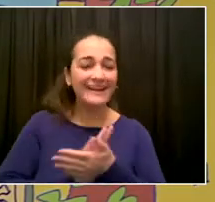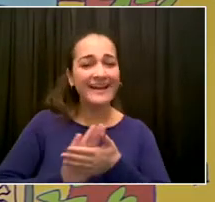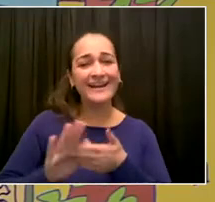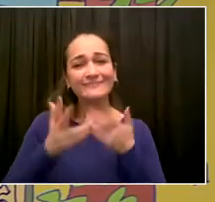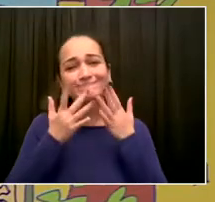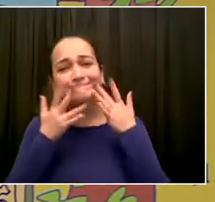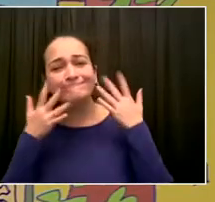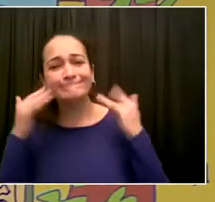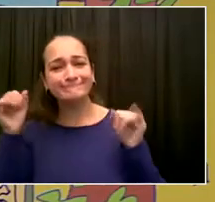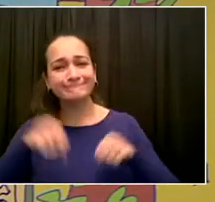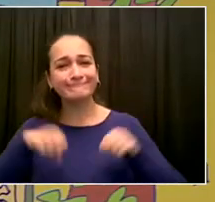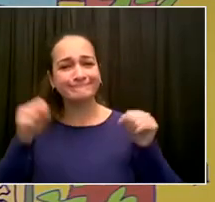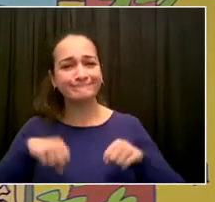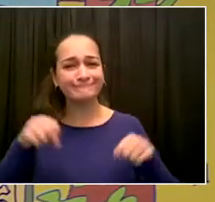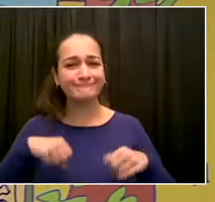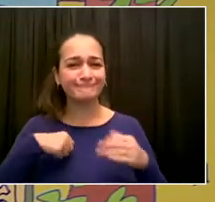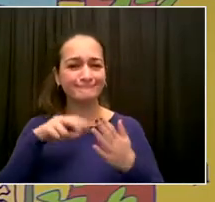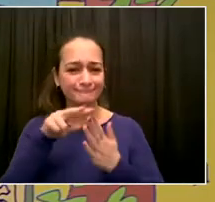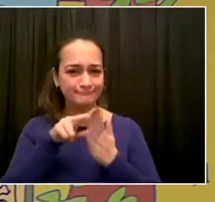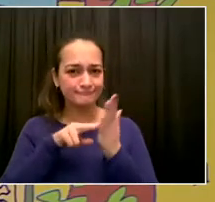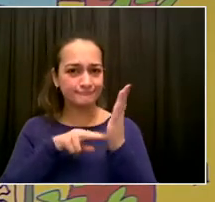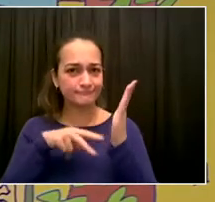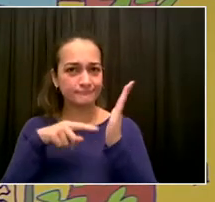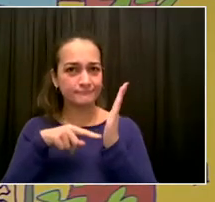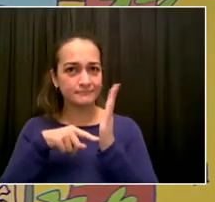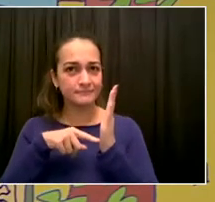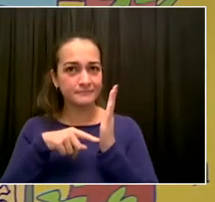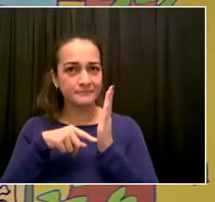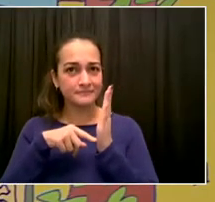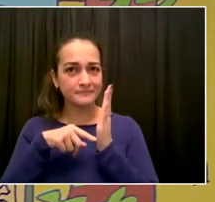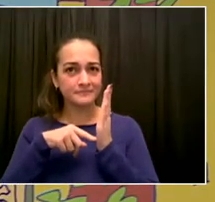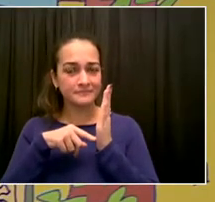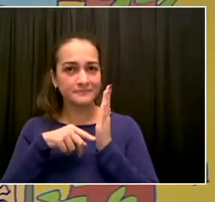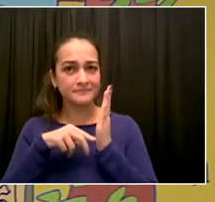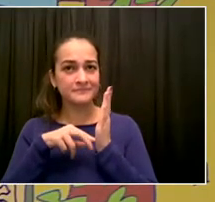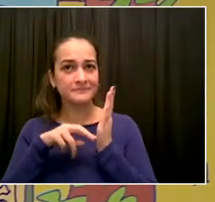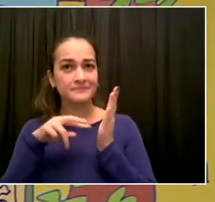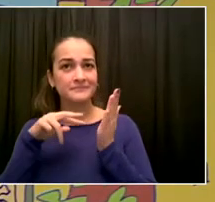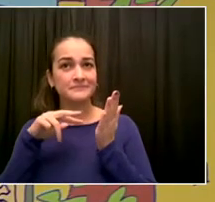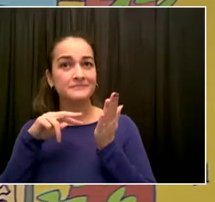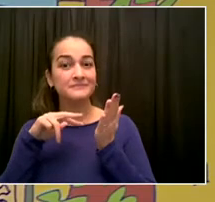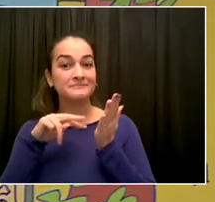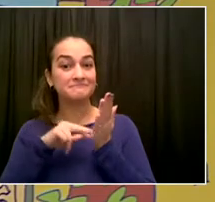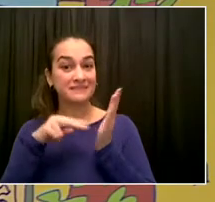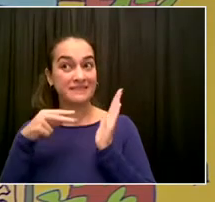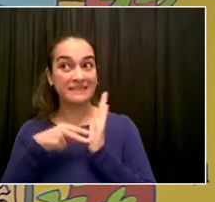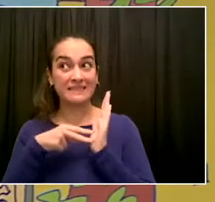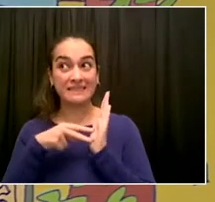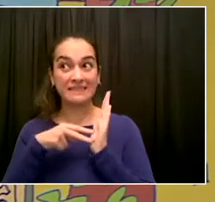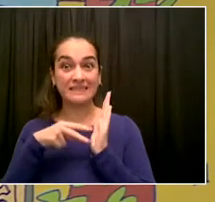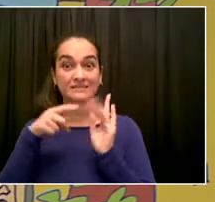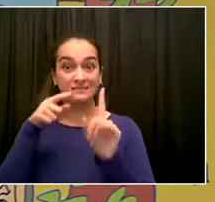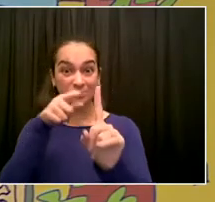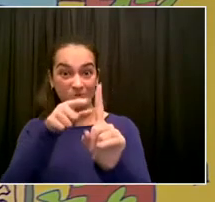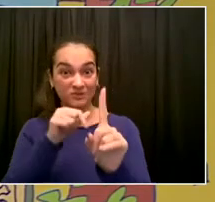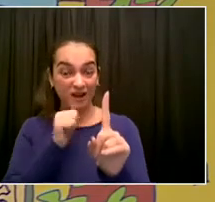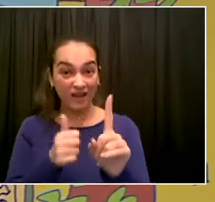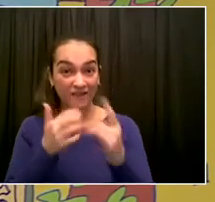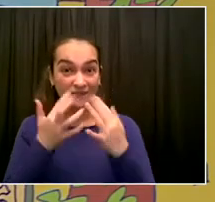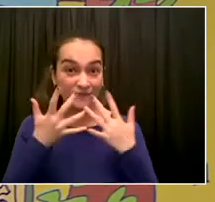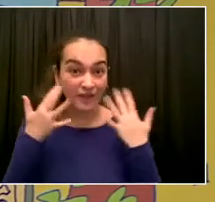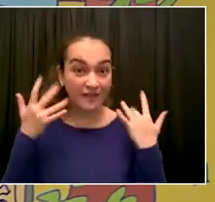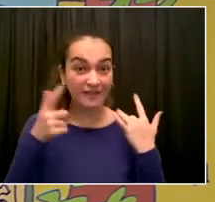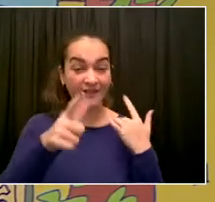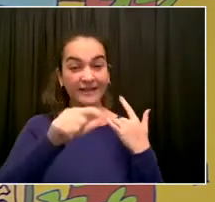2 terms of mayor. So I wanted to get your reaction on that and how you kind of feel about that sort of implication. Oh, Katie, I